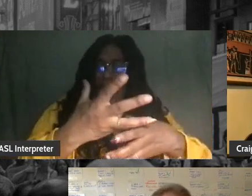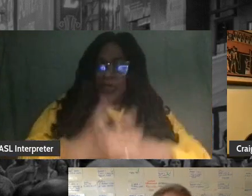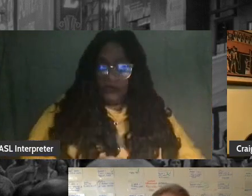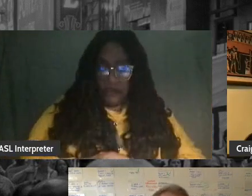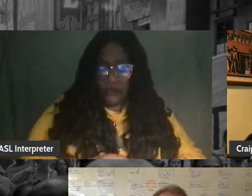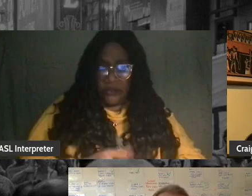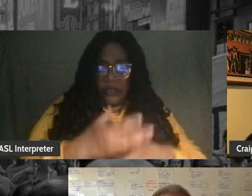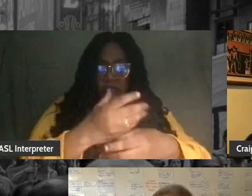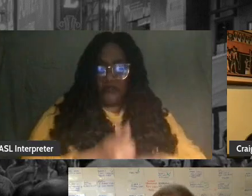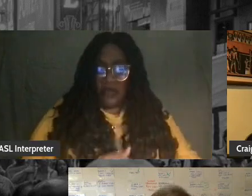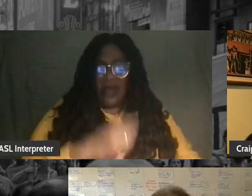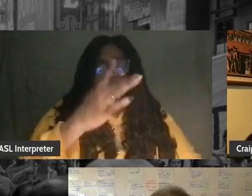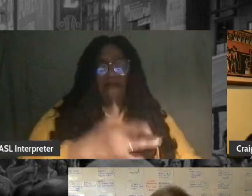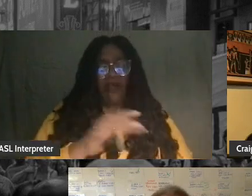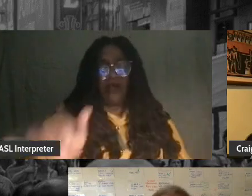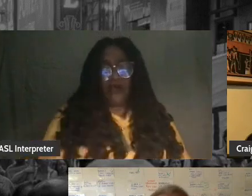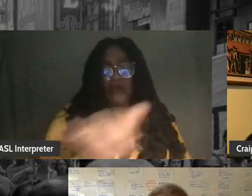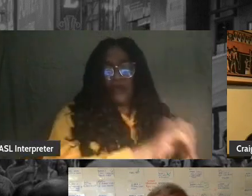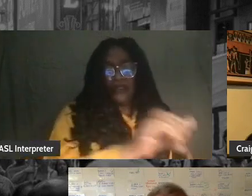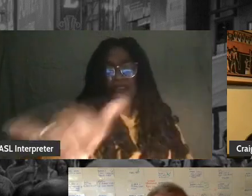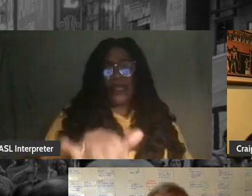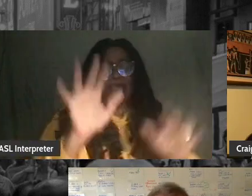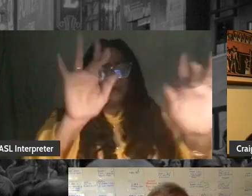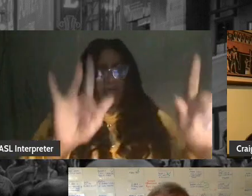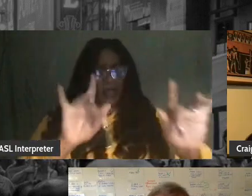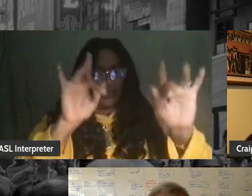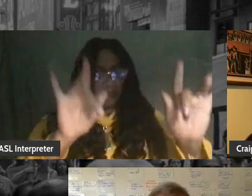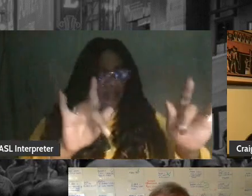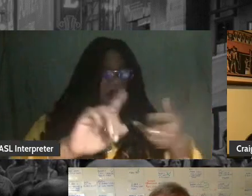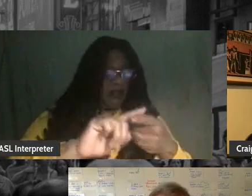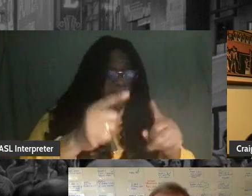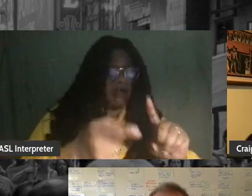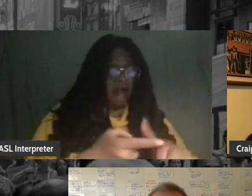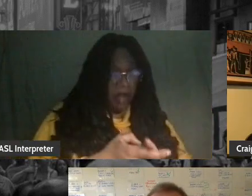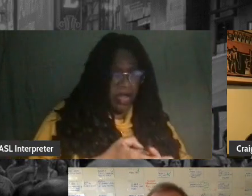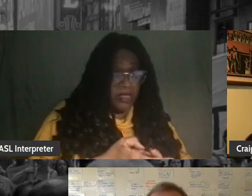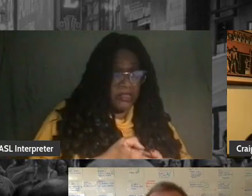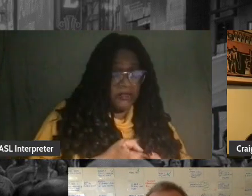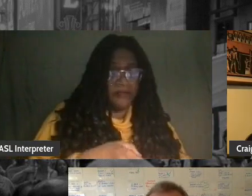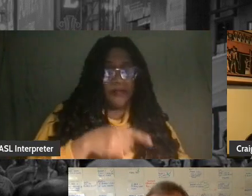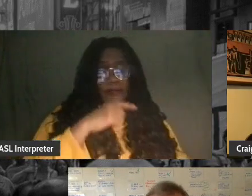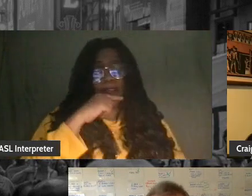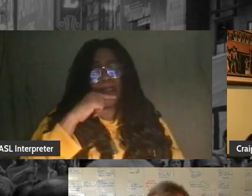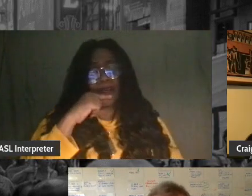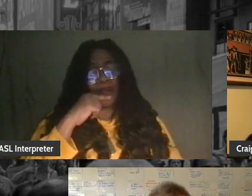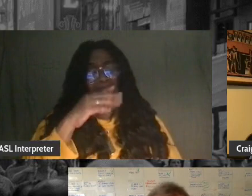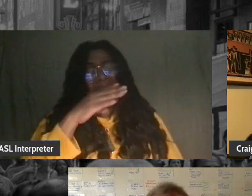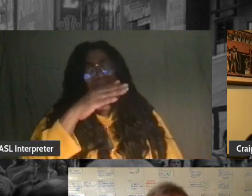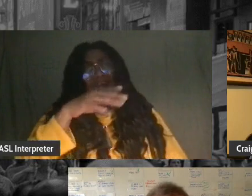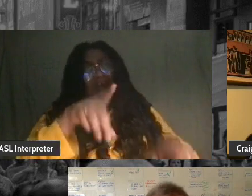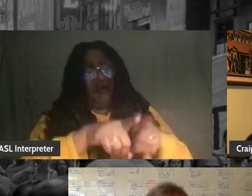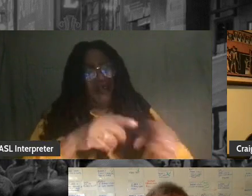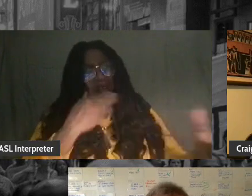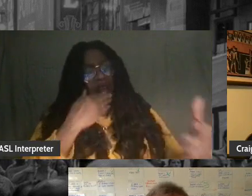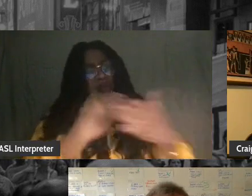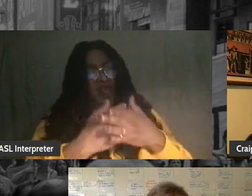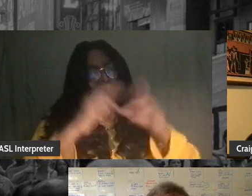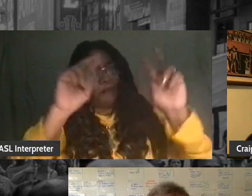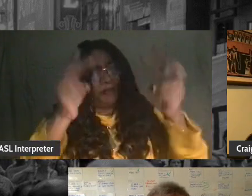trusted advisors, your representatives or whoever that may be, your friends, about who are good people in the industry.